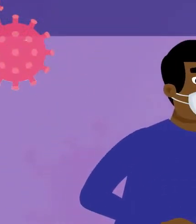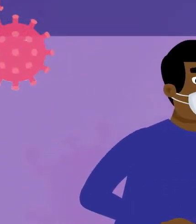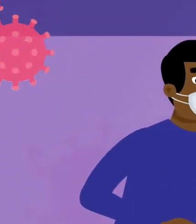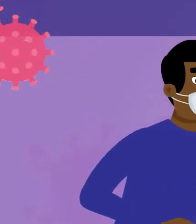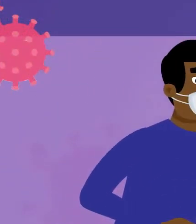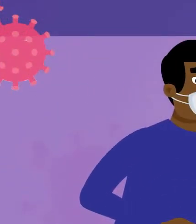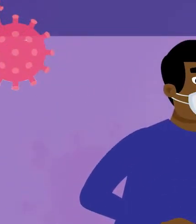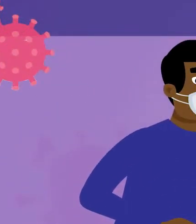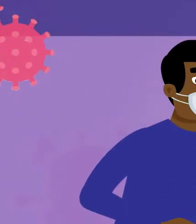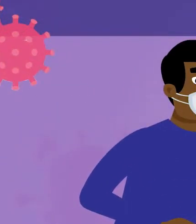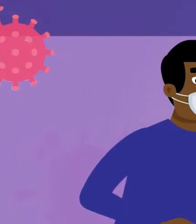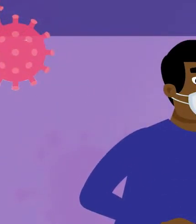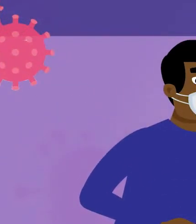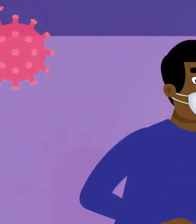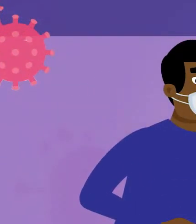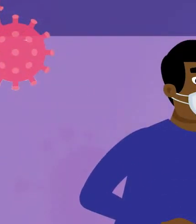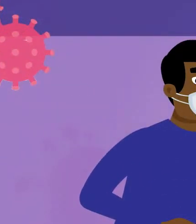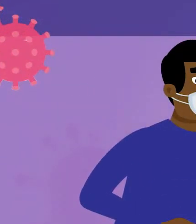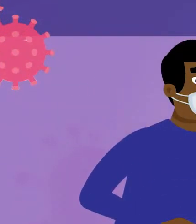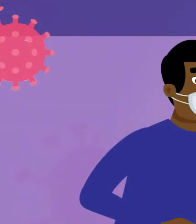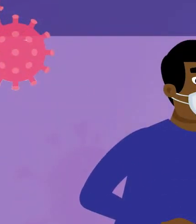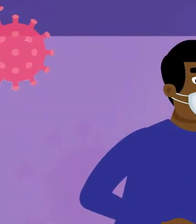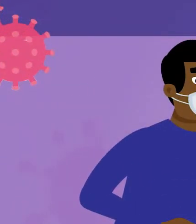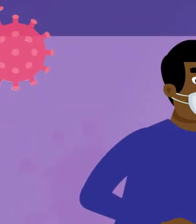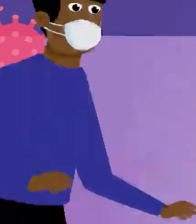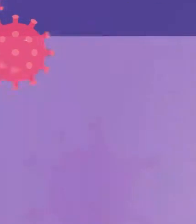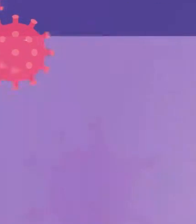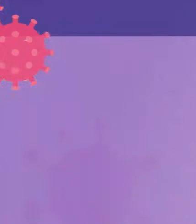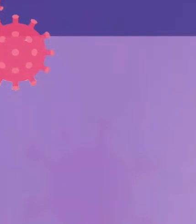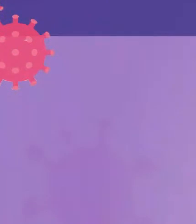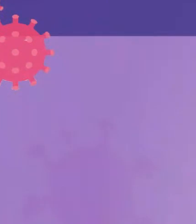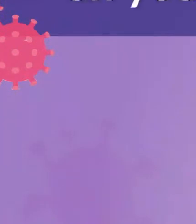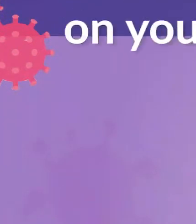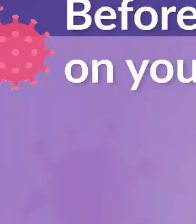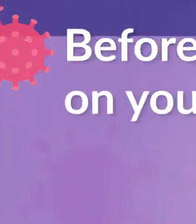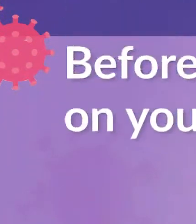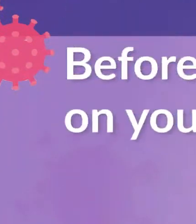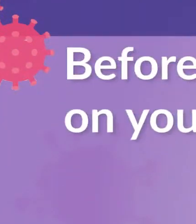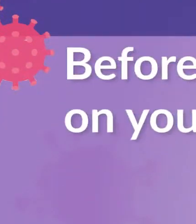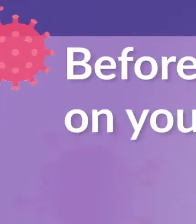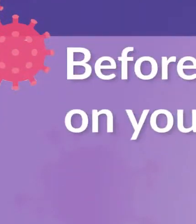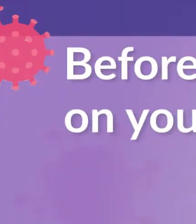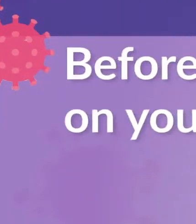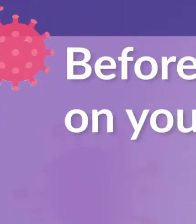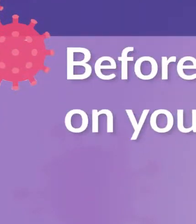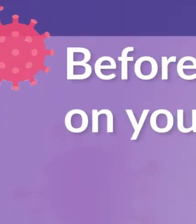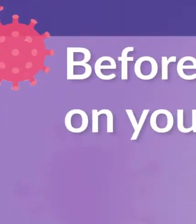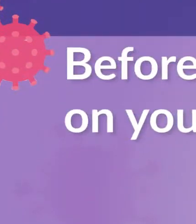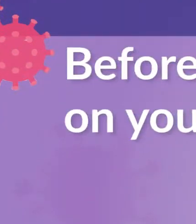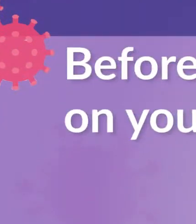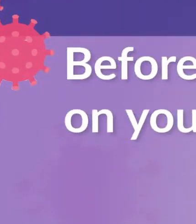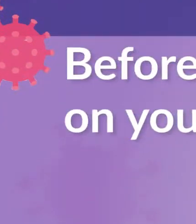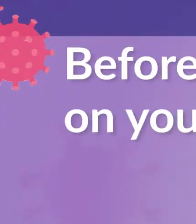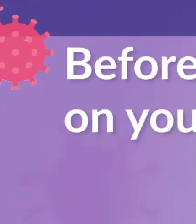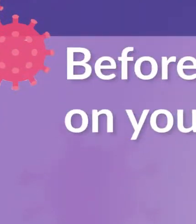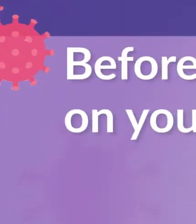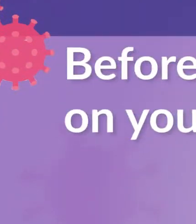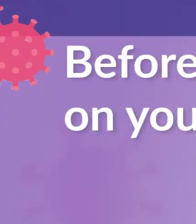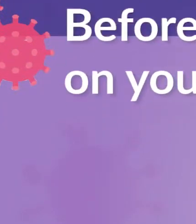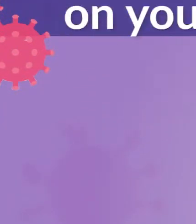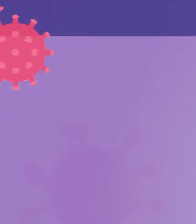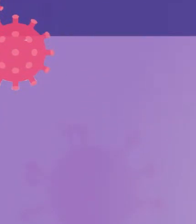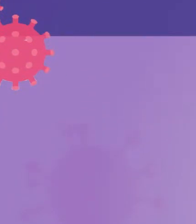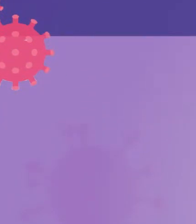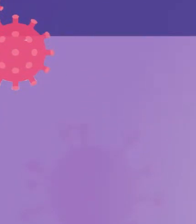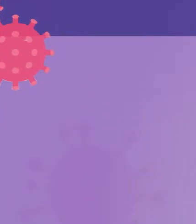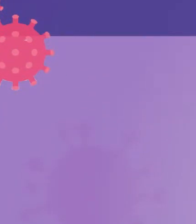age 2 and who can remove their masks themselves should wear one. Before putting on your mask, clean your hands. Your nose and